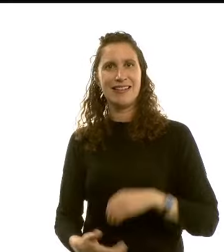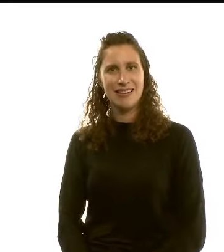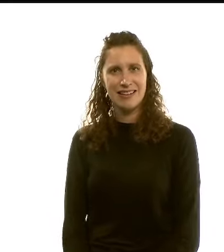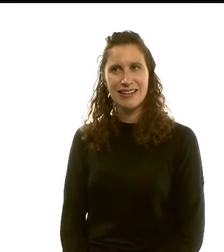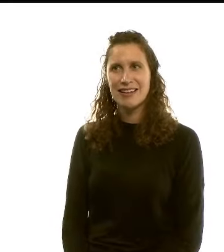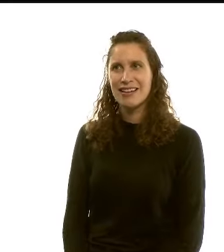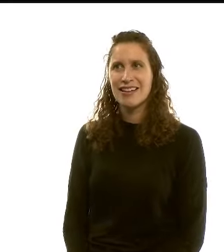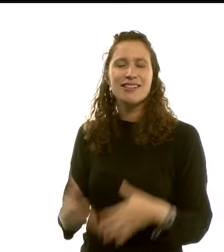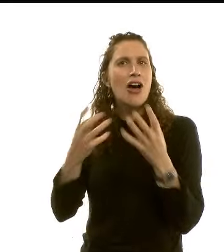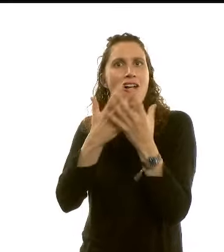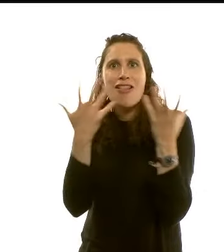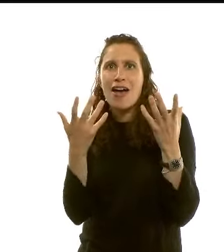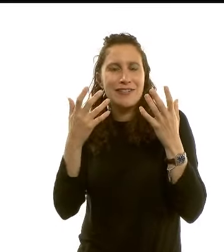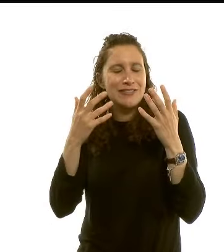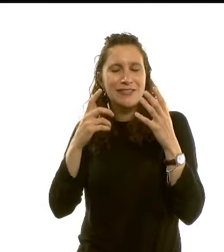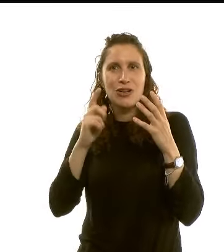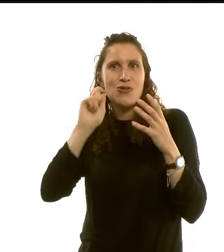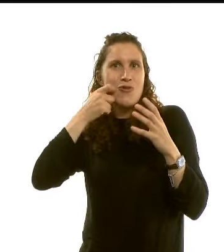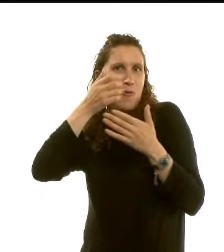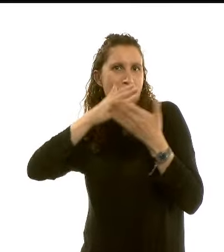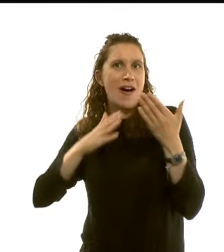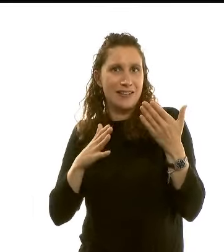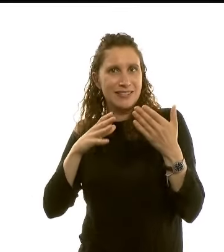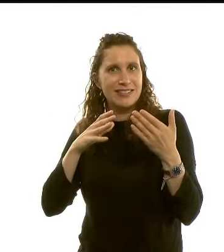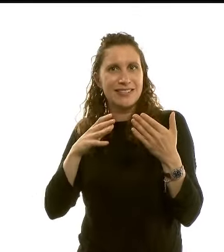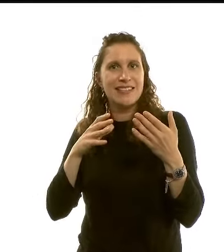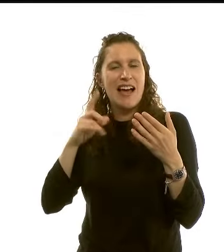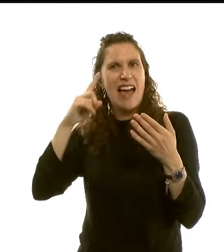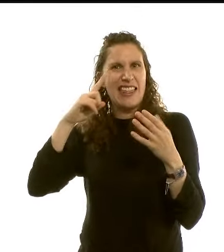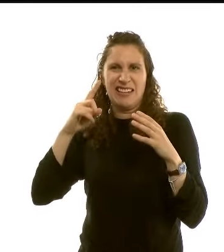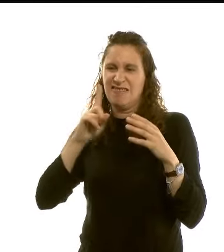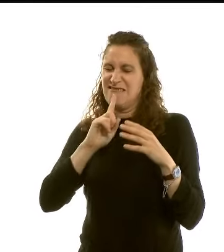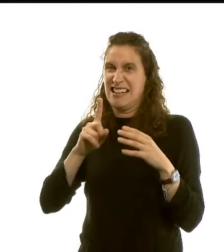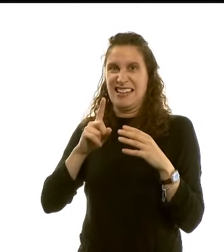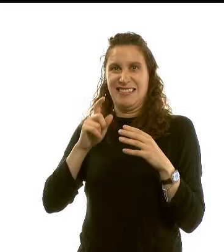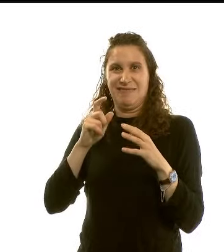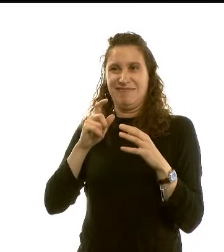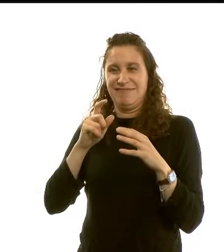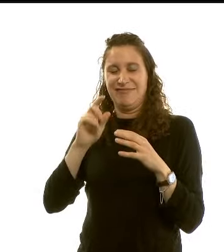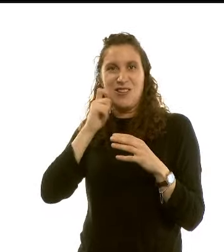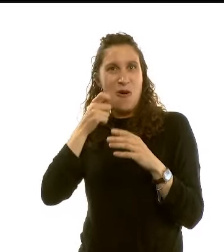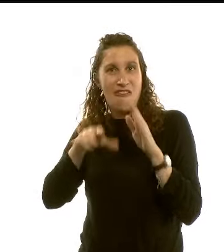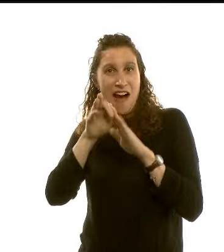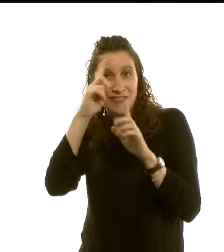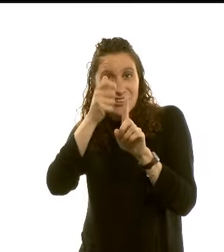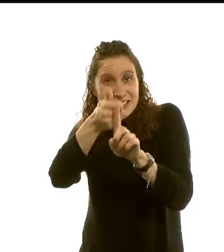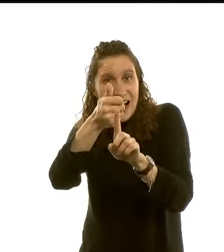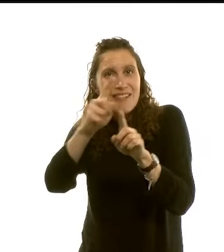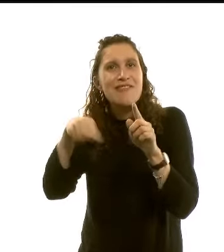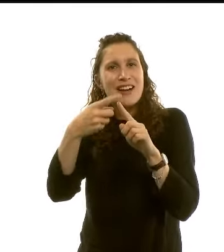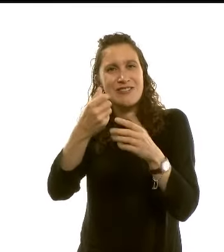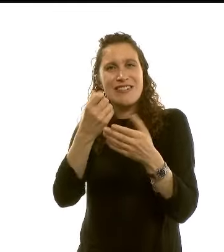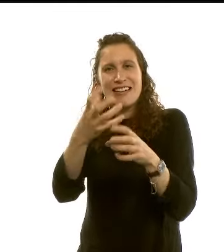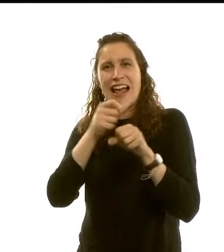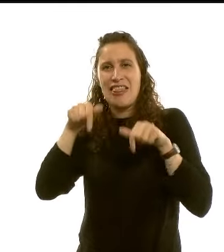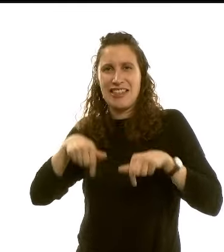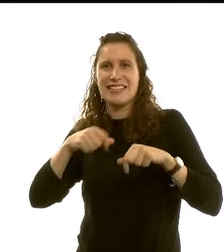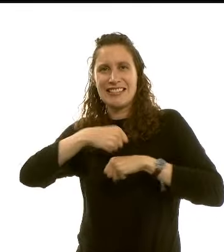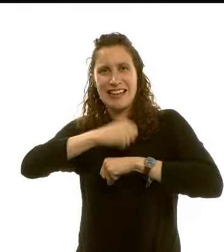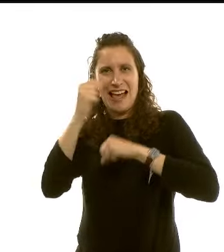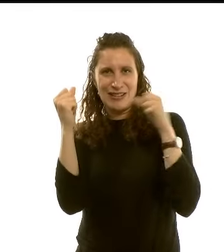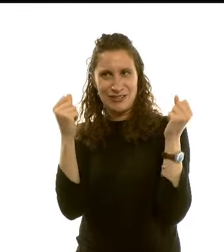yeah, there are just a lot of these cool features, and I think it's really cool to discover them for yourself when you have this castle. It's so amazing. How